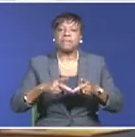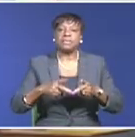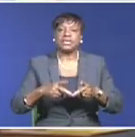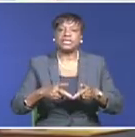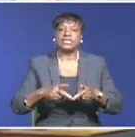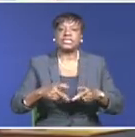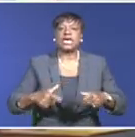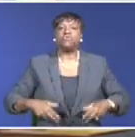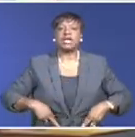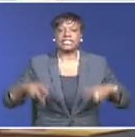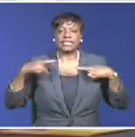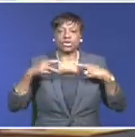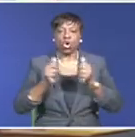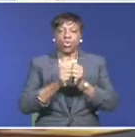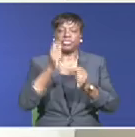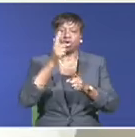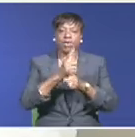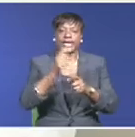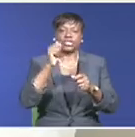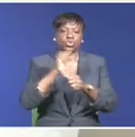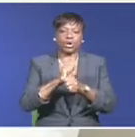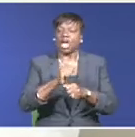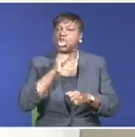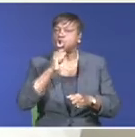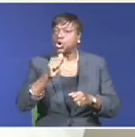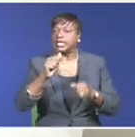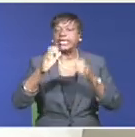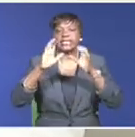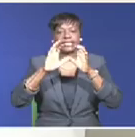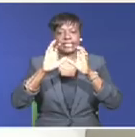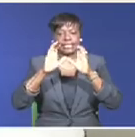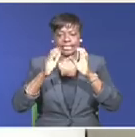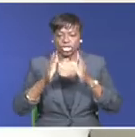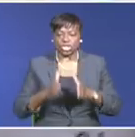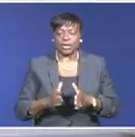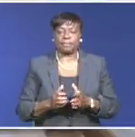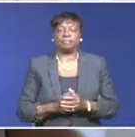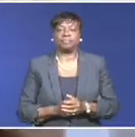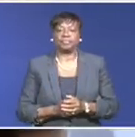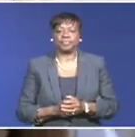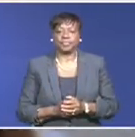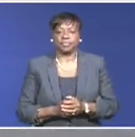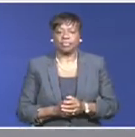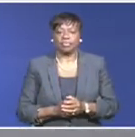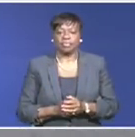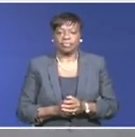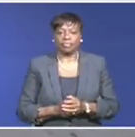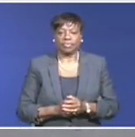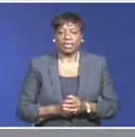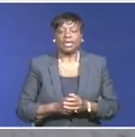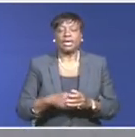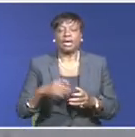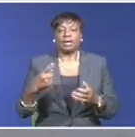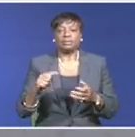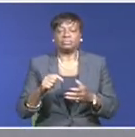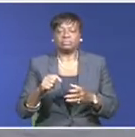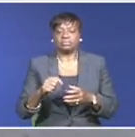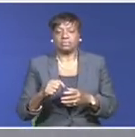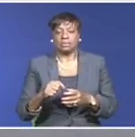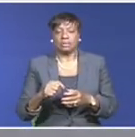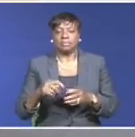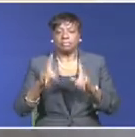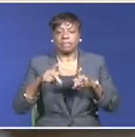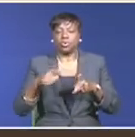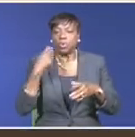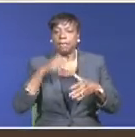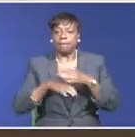work and not citizenship. Meantime, an immigration commission has been established to deal specifically with those who are born